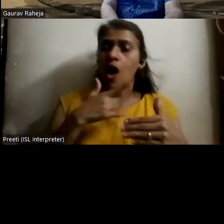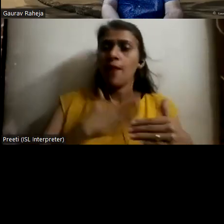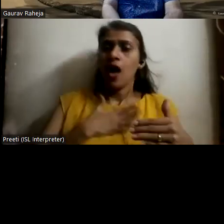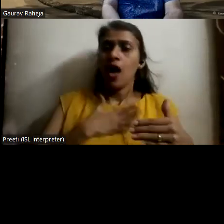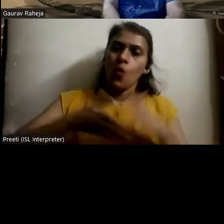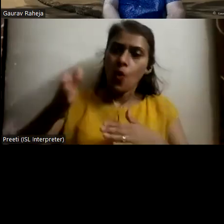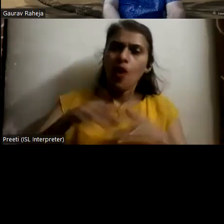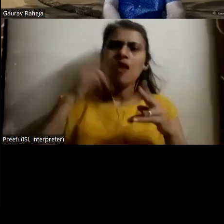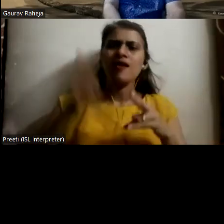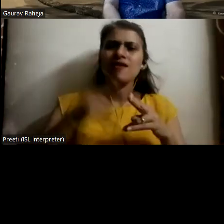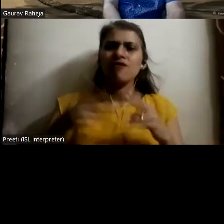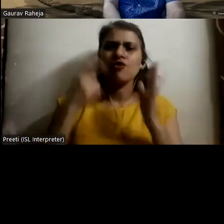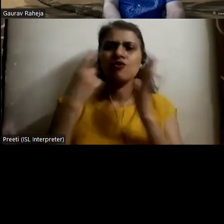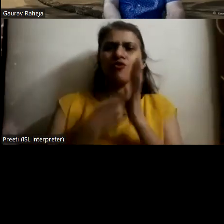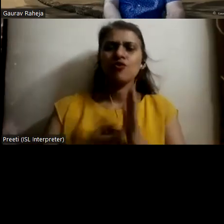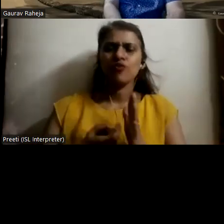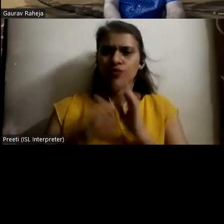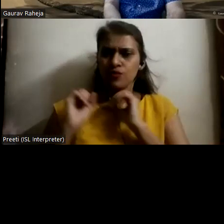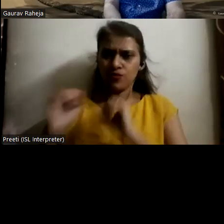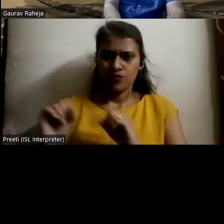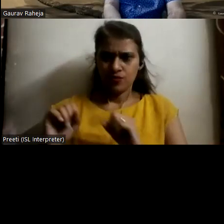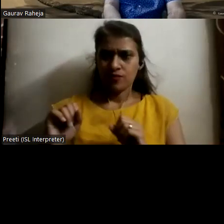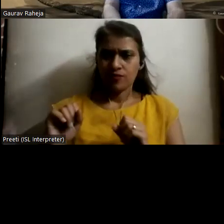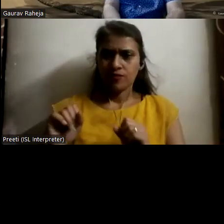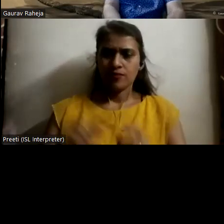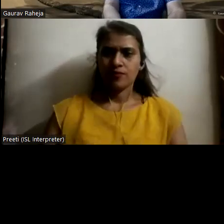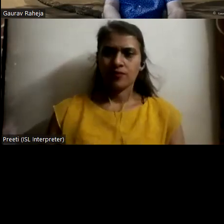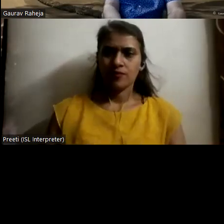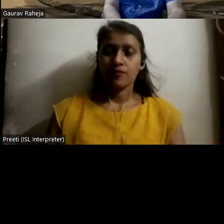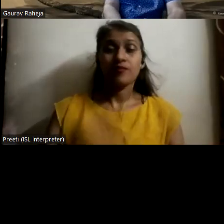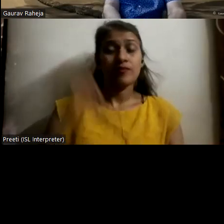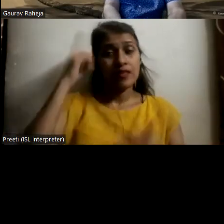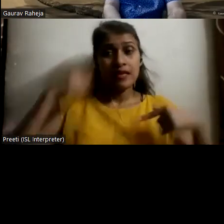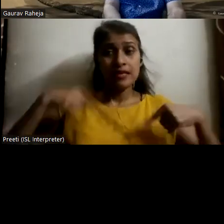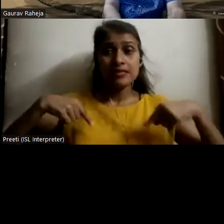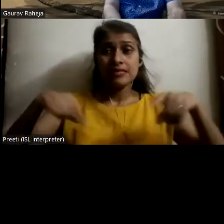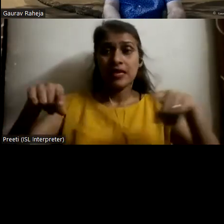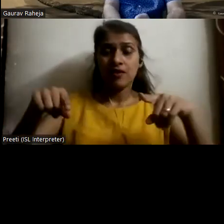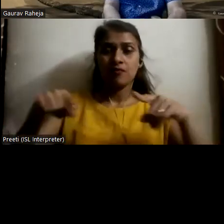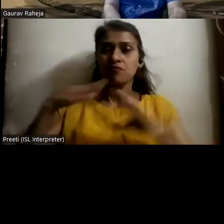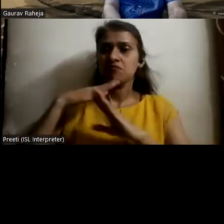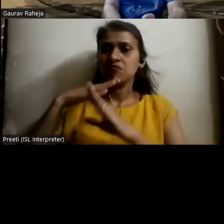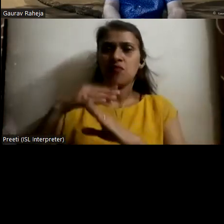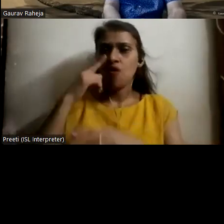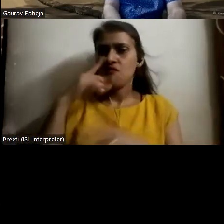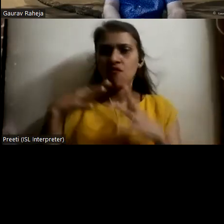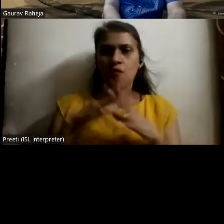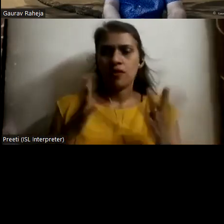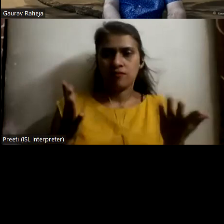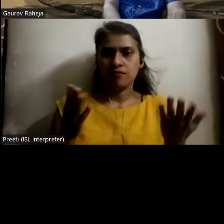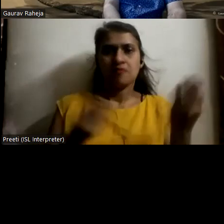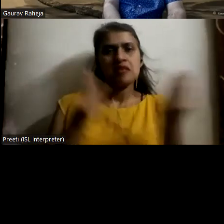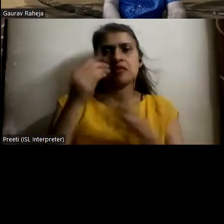me give you a different example. Streets become unsafe for women after a certain period of time in some cities of